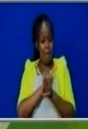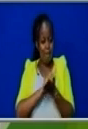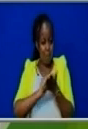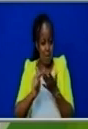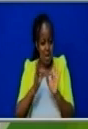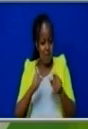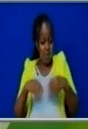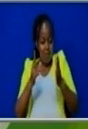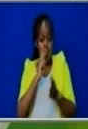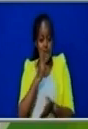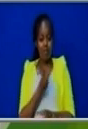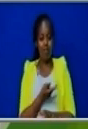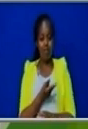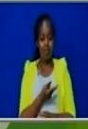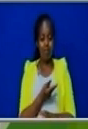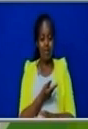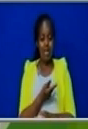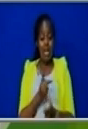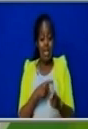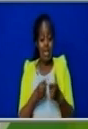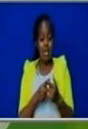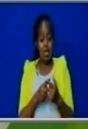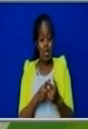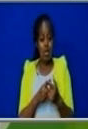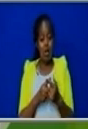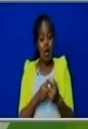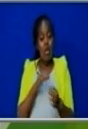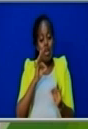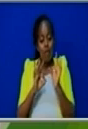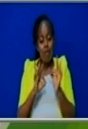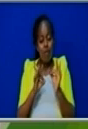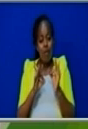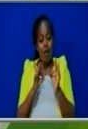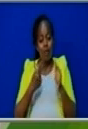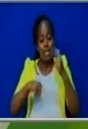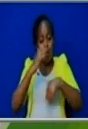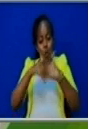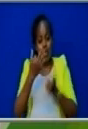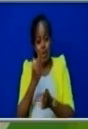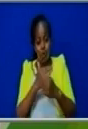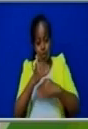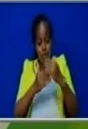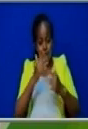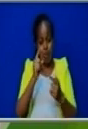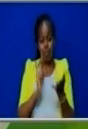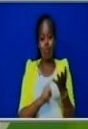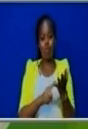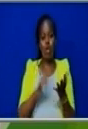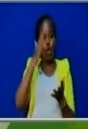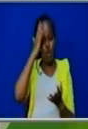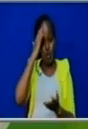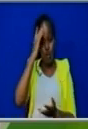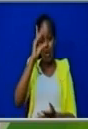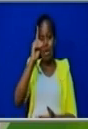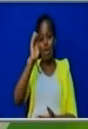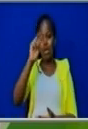you're given this water, Mm-hmm. you take it through the three processes. Okay. Number one is Yes. to determine the density. The density of water. The density